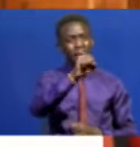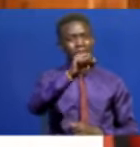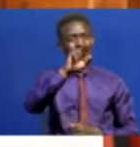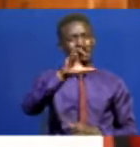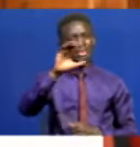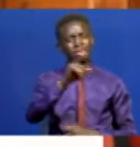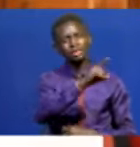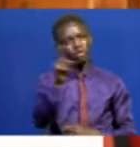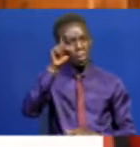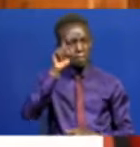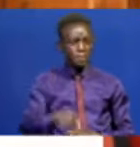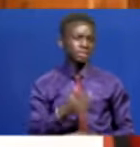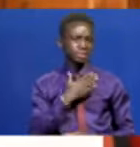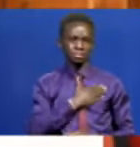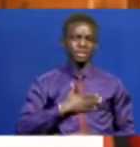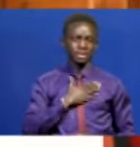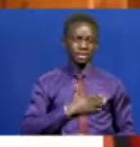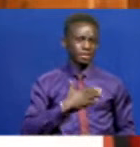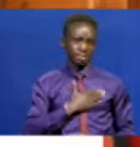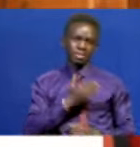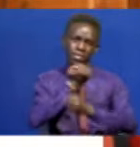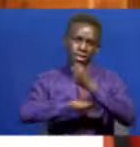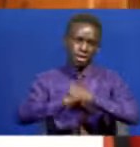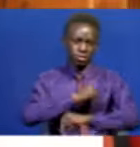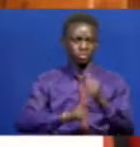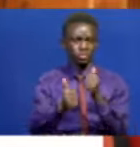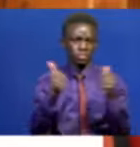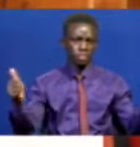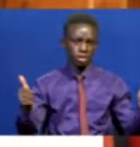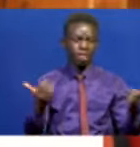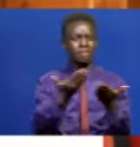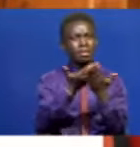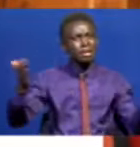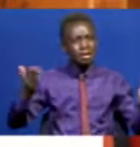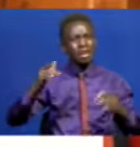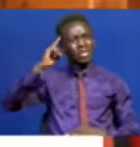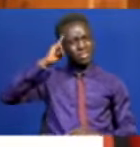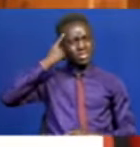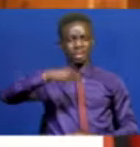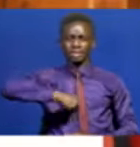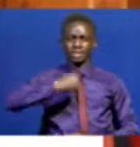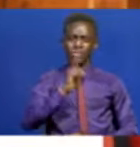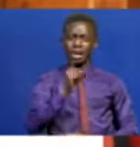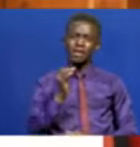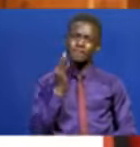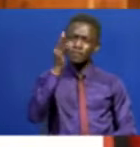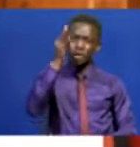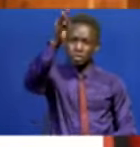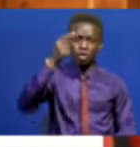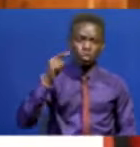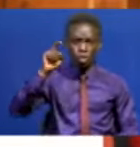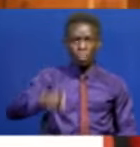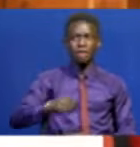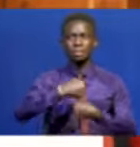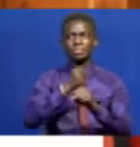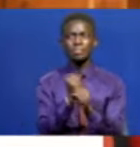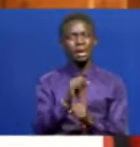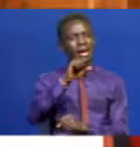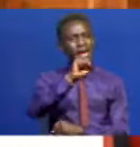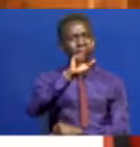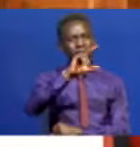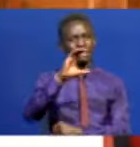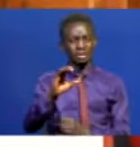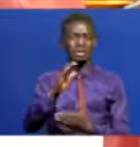order. You are not law unto yourself. And I think going into the future, we must make SRC part-time. We